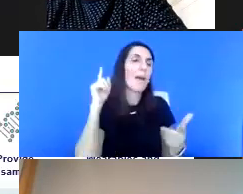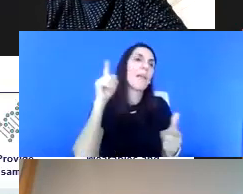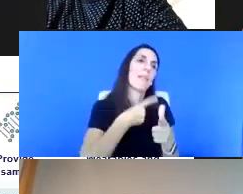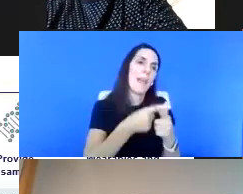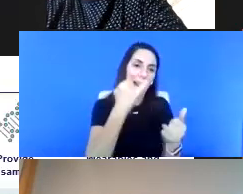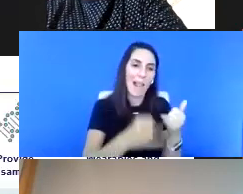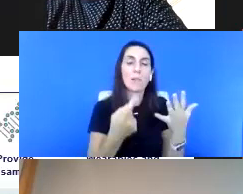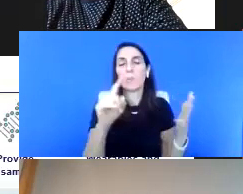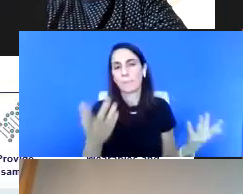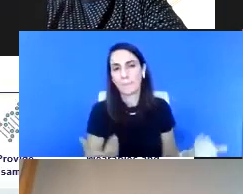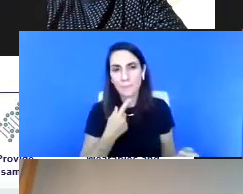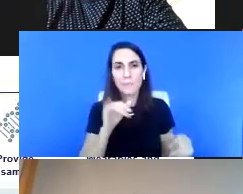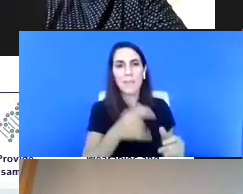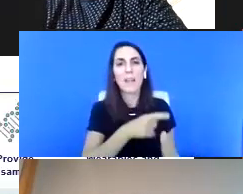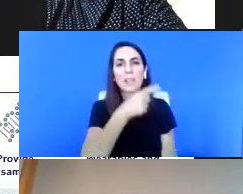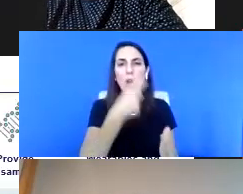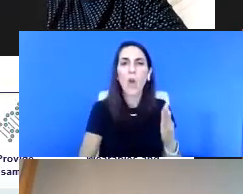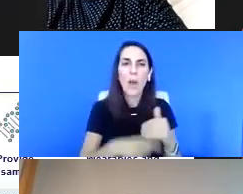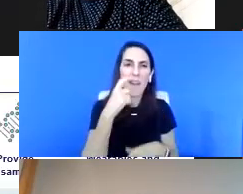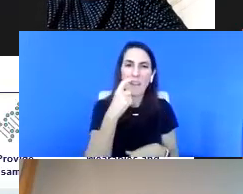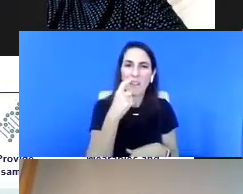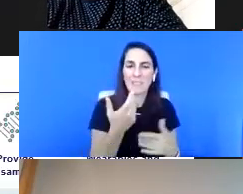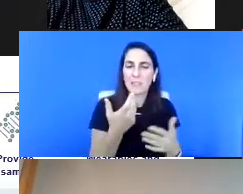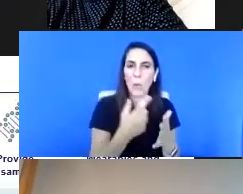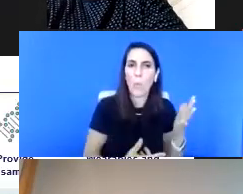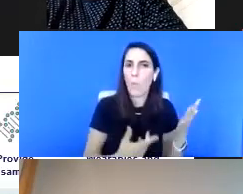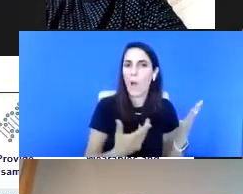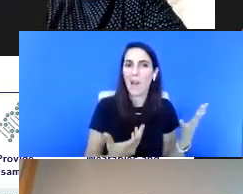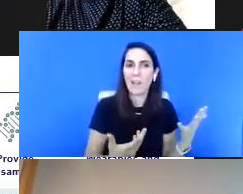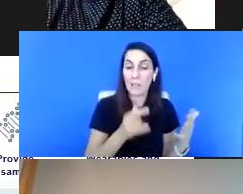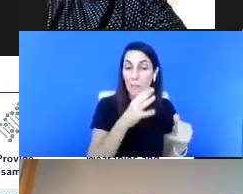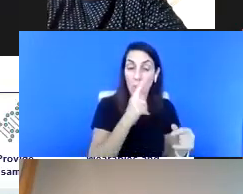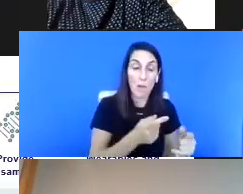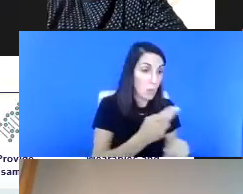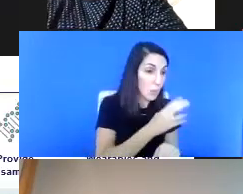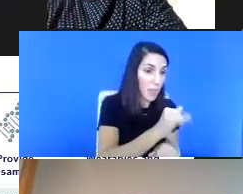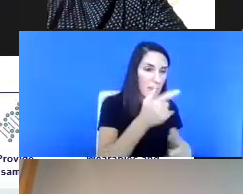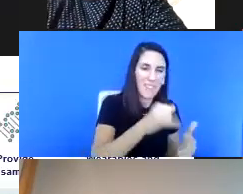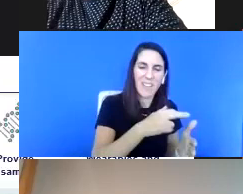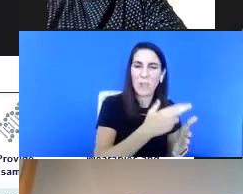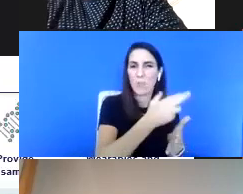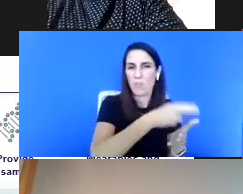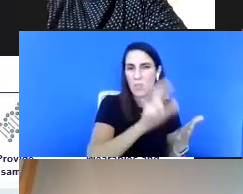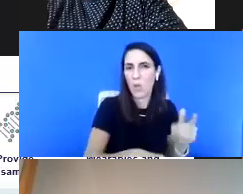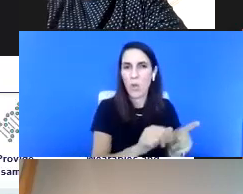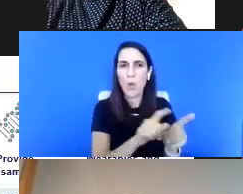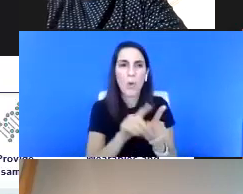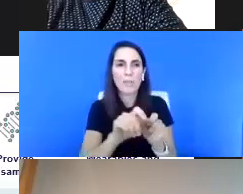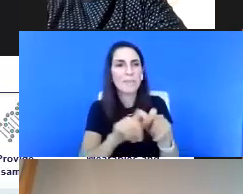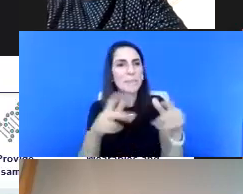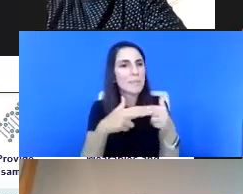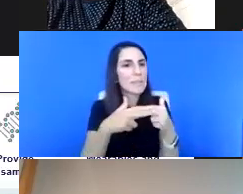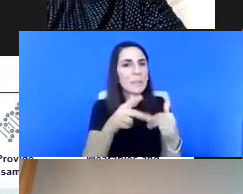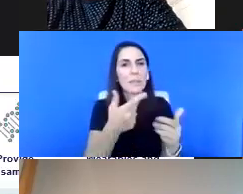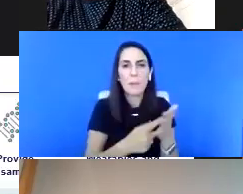sort of the cost of imprecise medicine to us as individual patients. This slide also talks about, what it